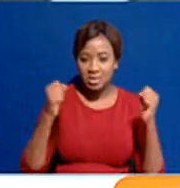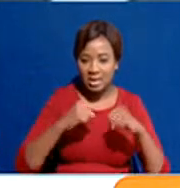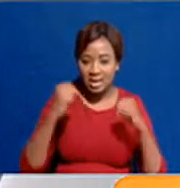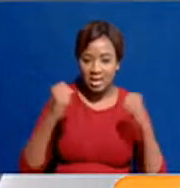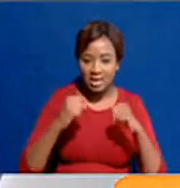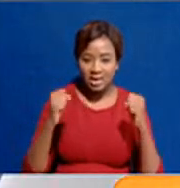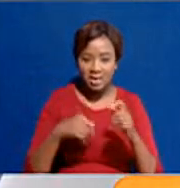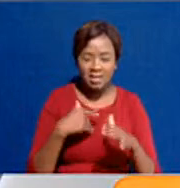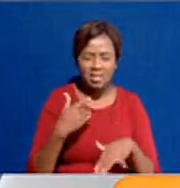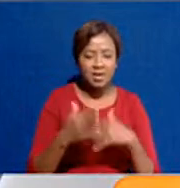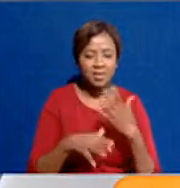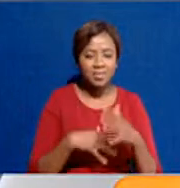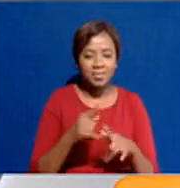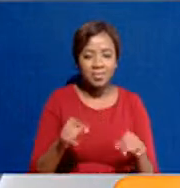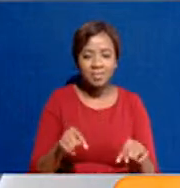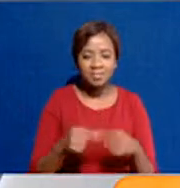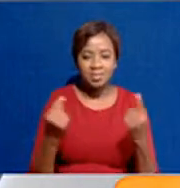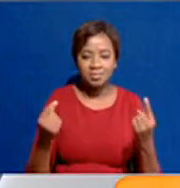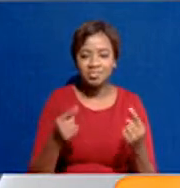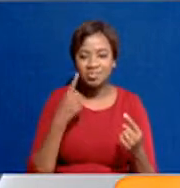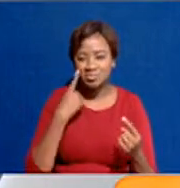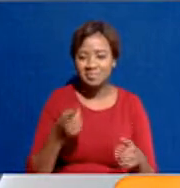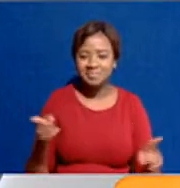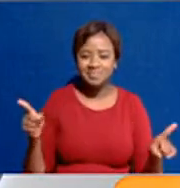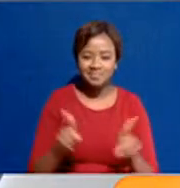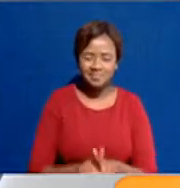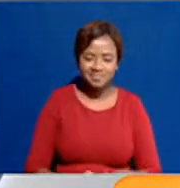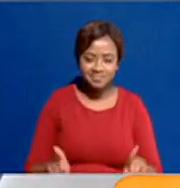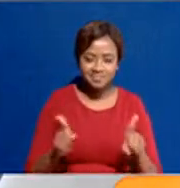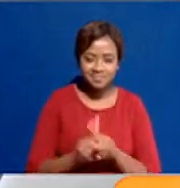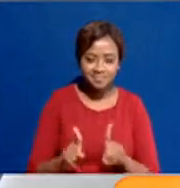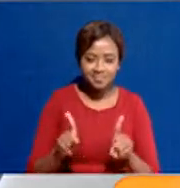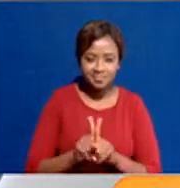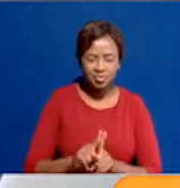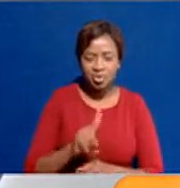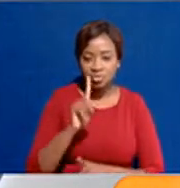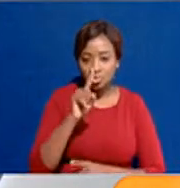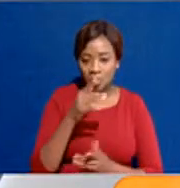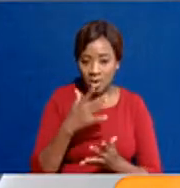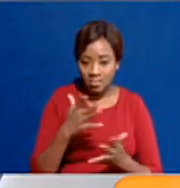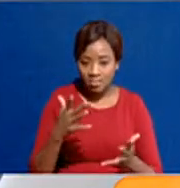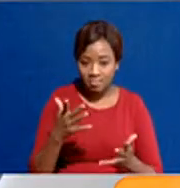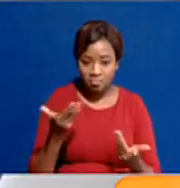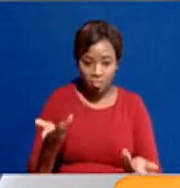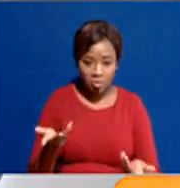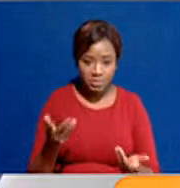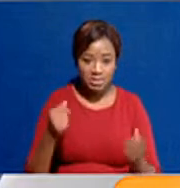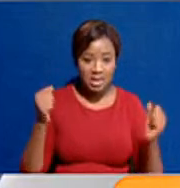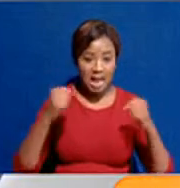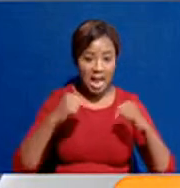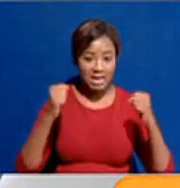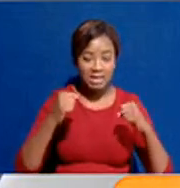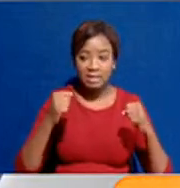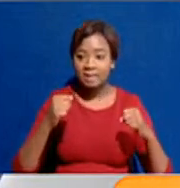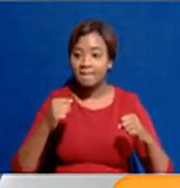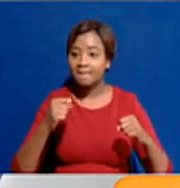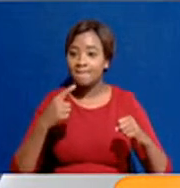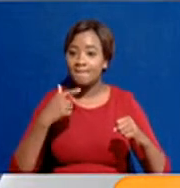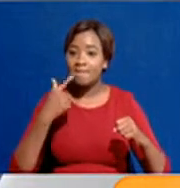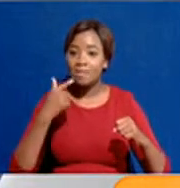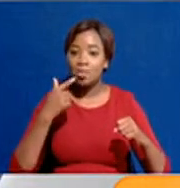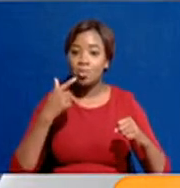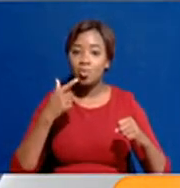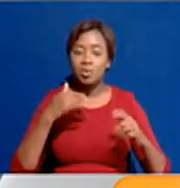disagree soon after. And it's a 5-year cycle. And one of the things they always agree on is who will be in the